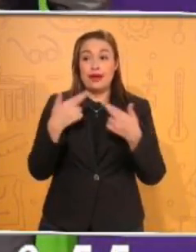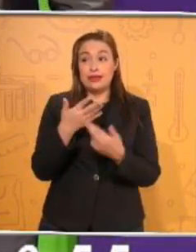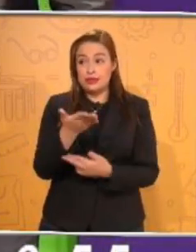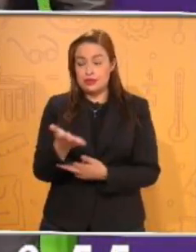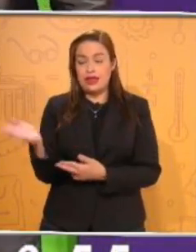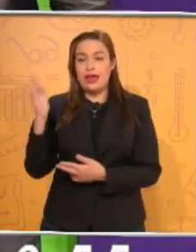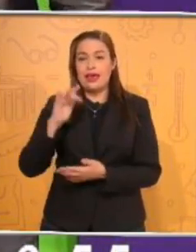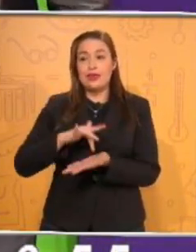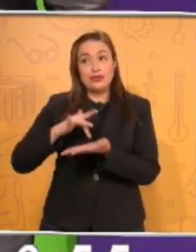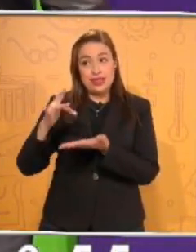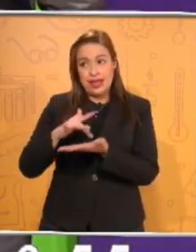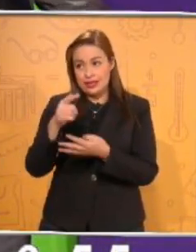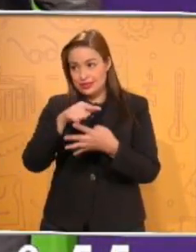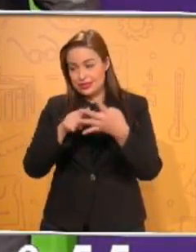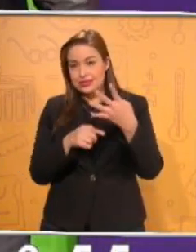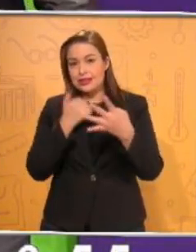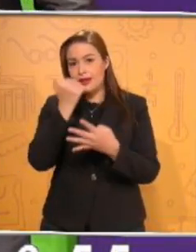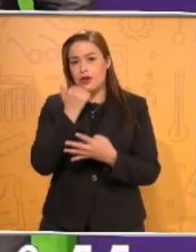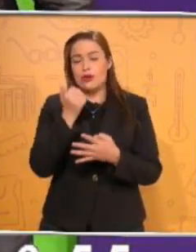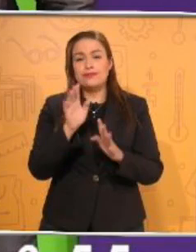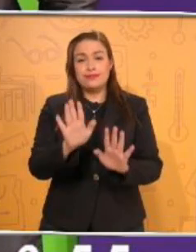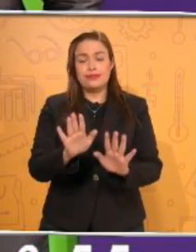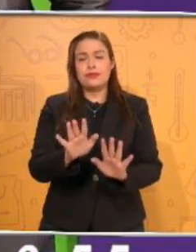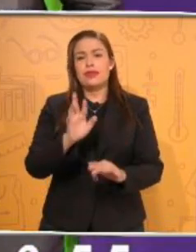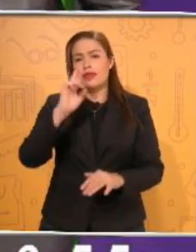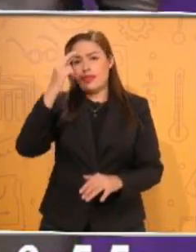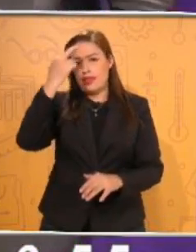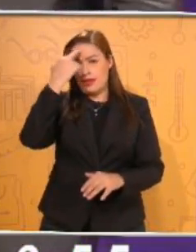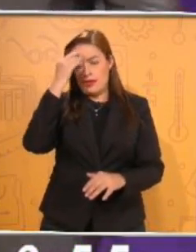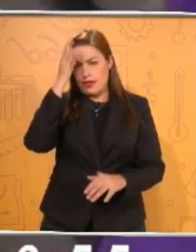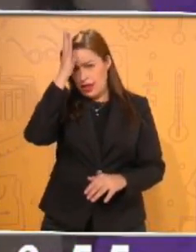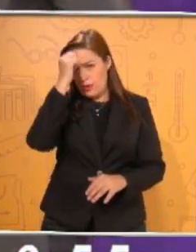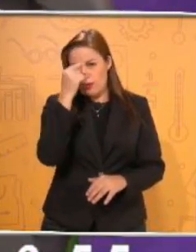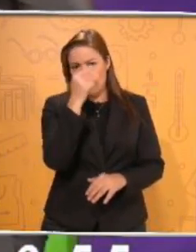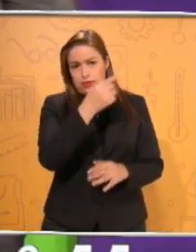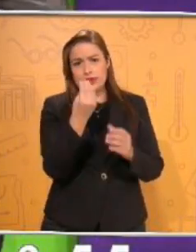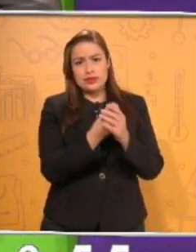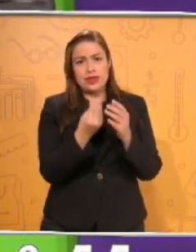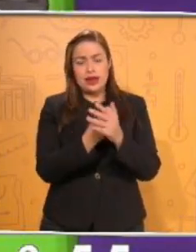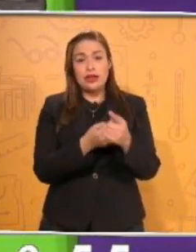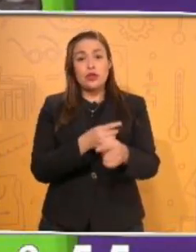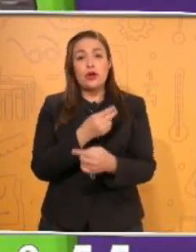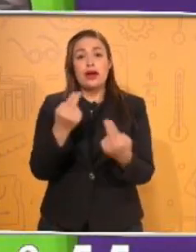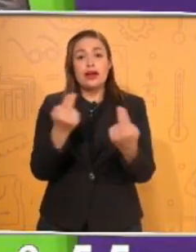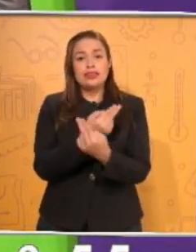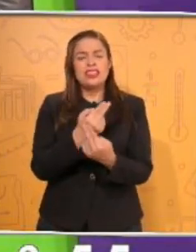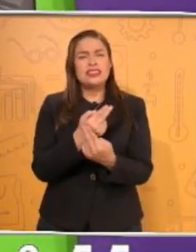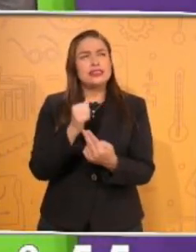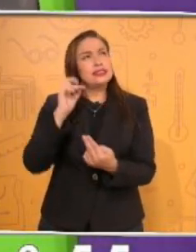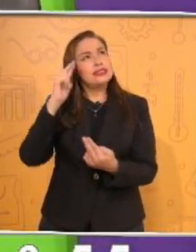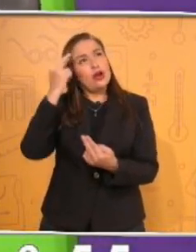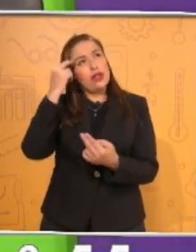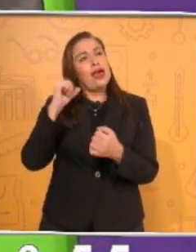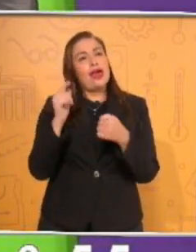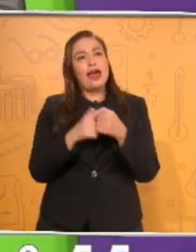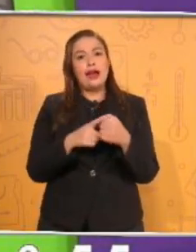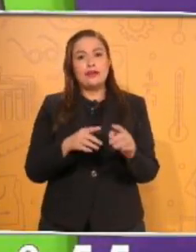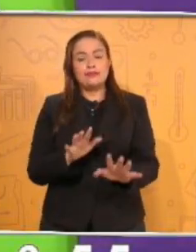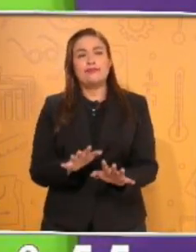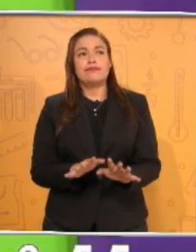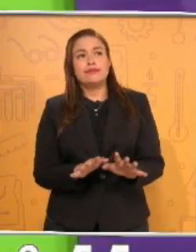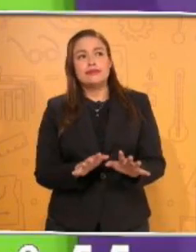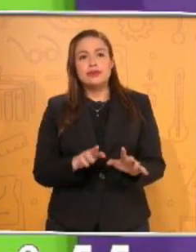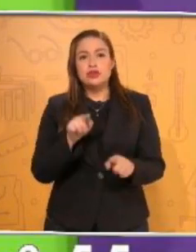according to this class, you have to remember something. What is what we learned